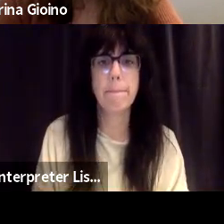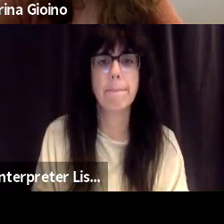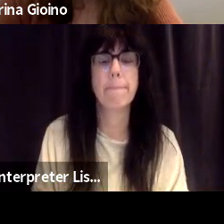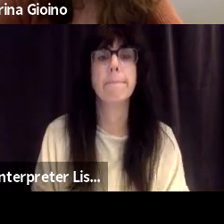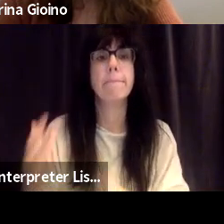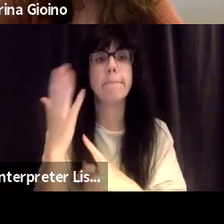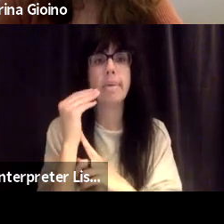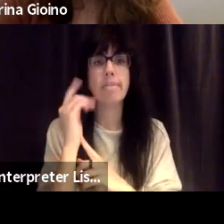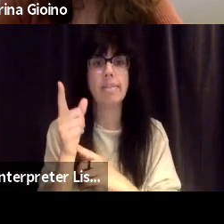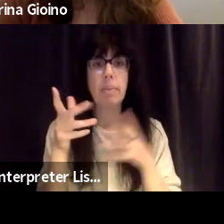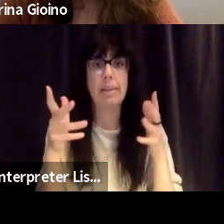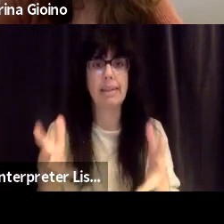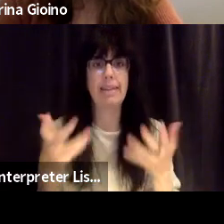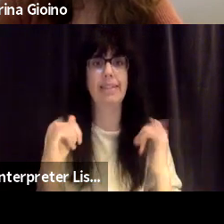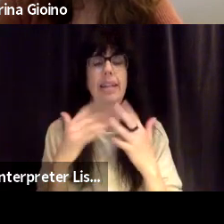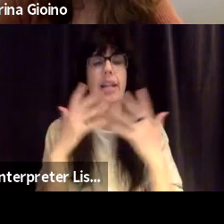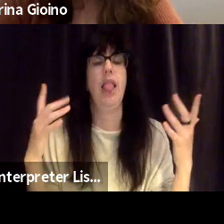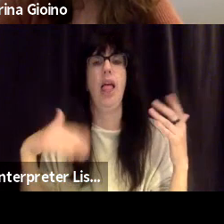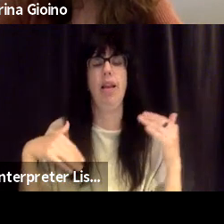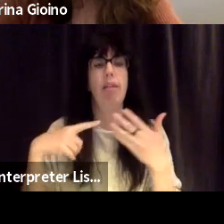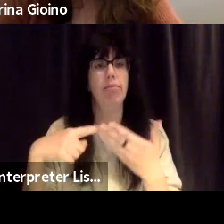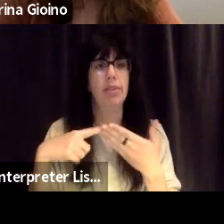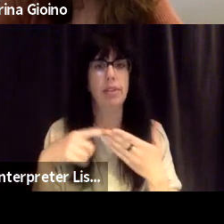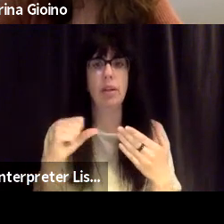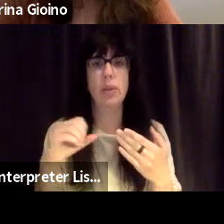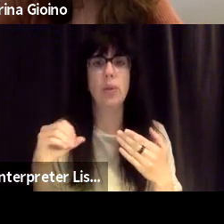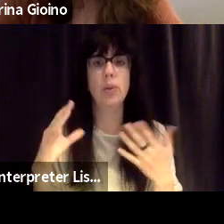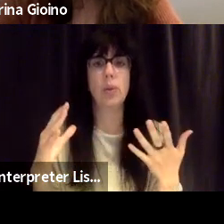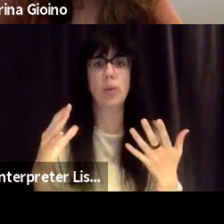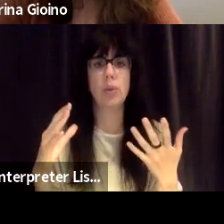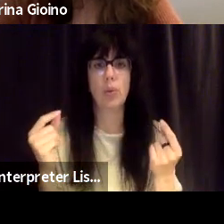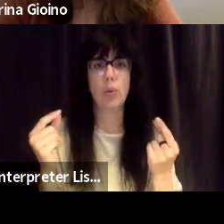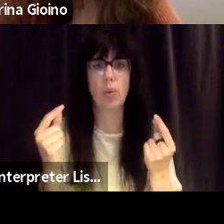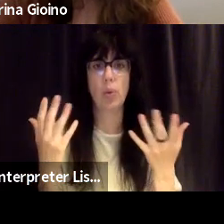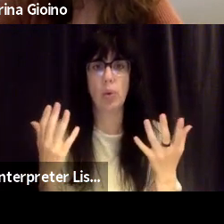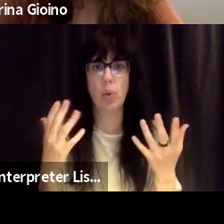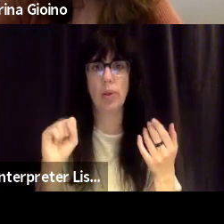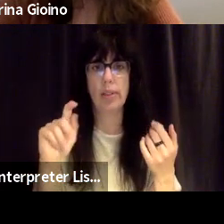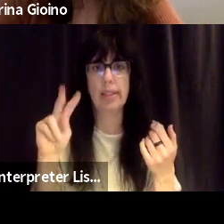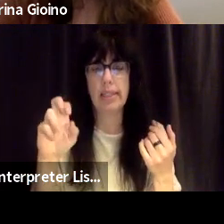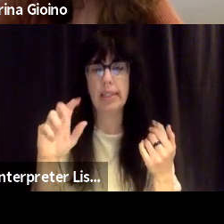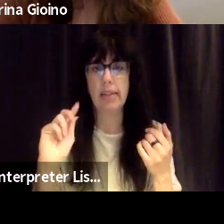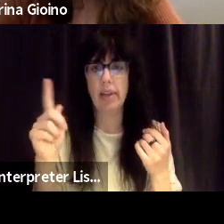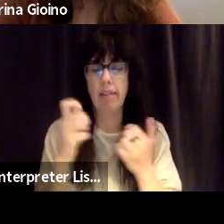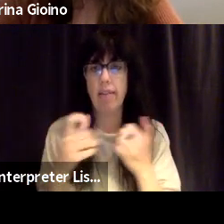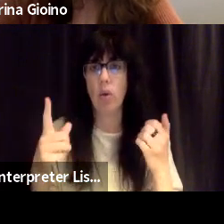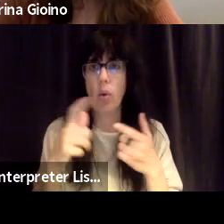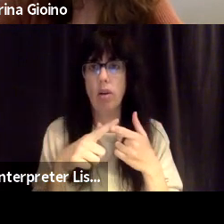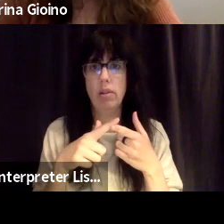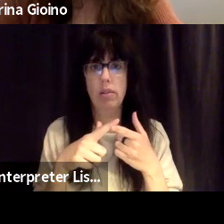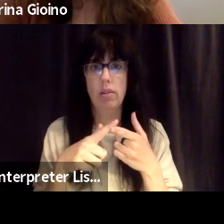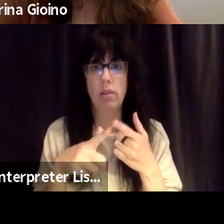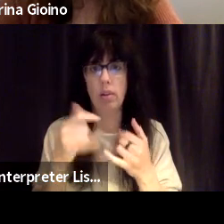15 minutes left and there's still a lot that we didn't even talk about. So what do we want to do, Steve, if we give everyone a concluding